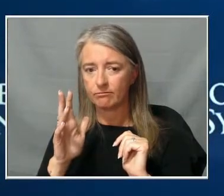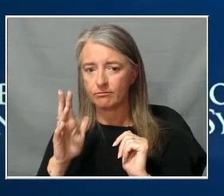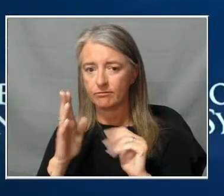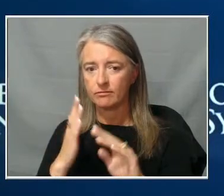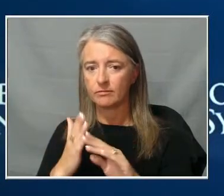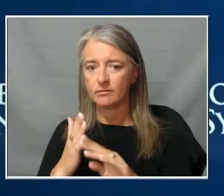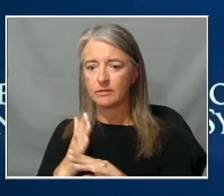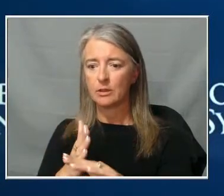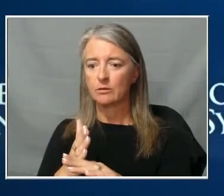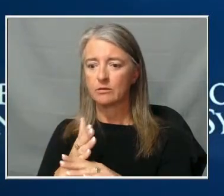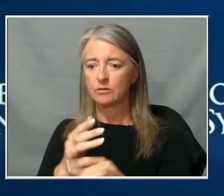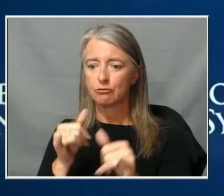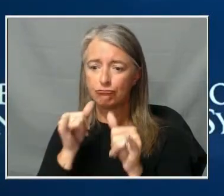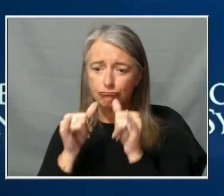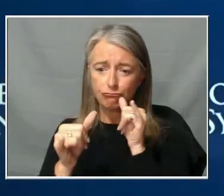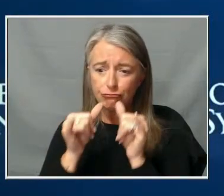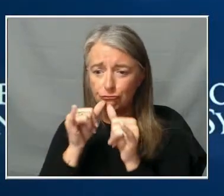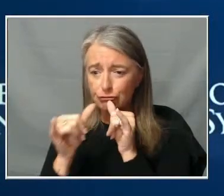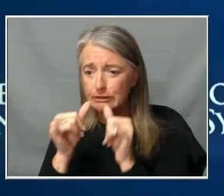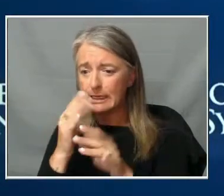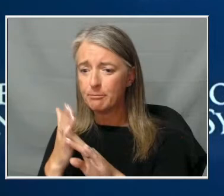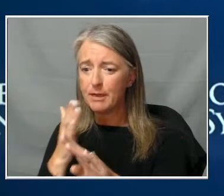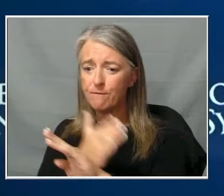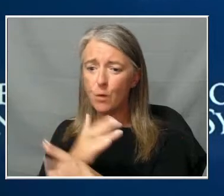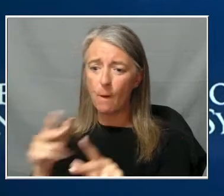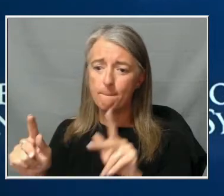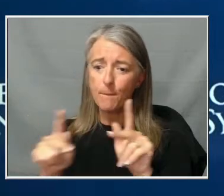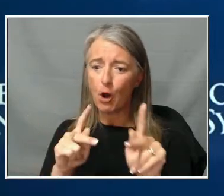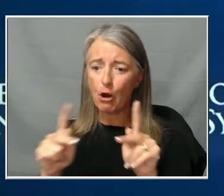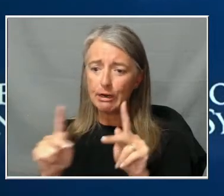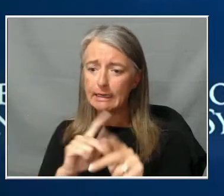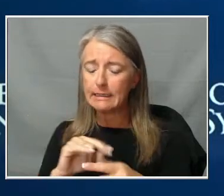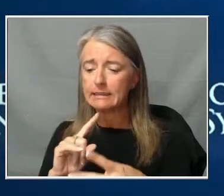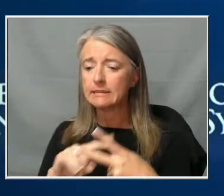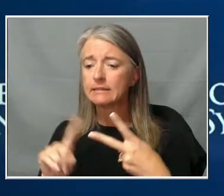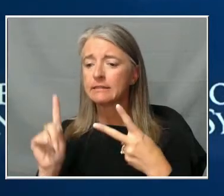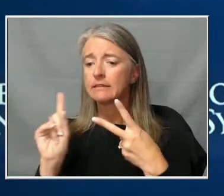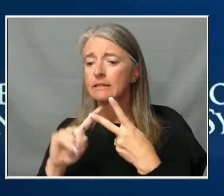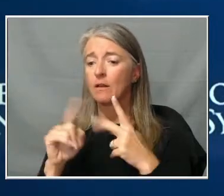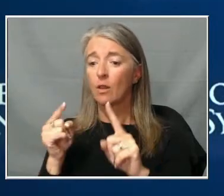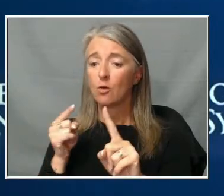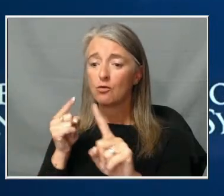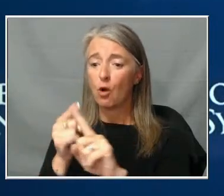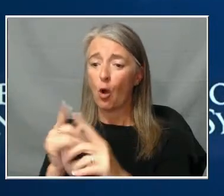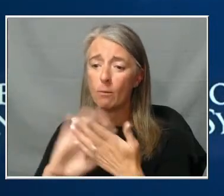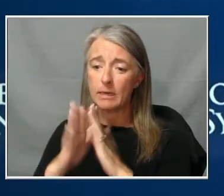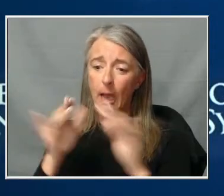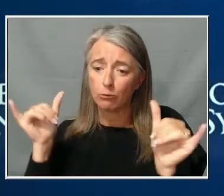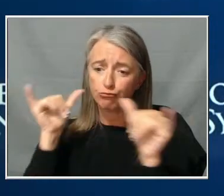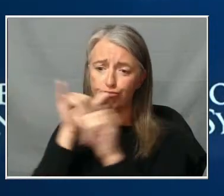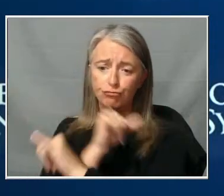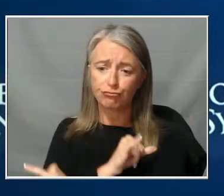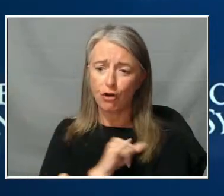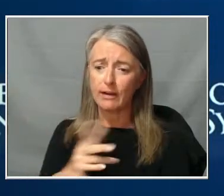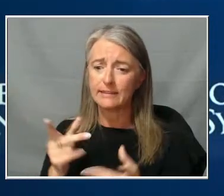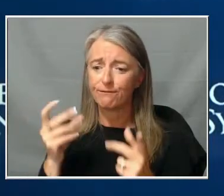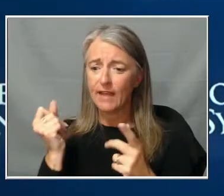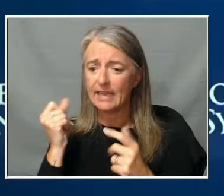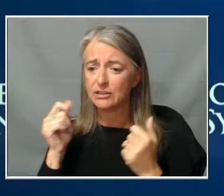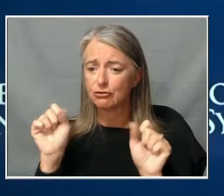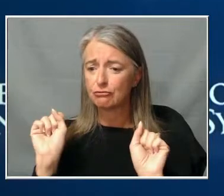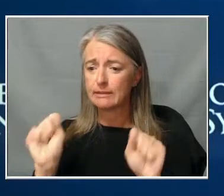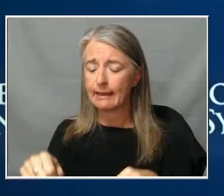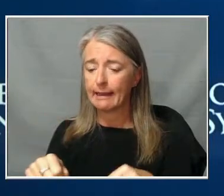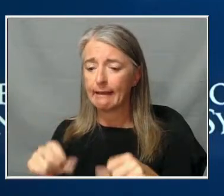preload before they go to parties. They will. The goal is to get drunk as fast as you can and